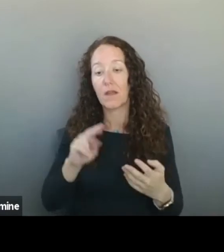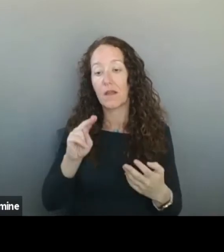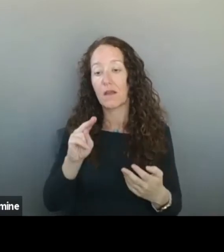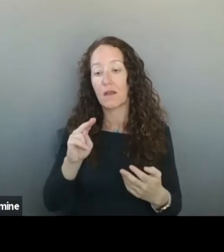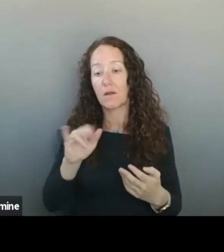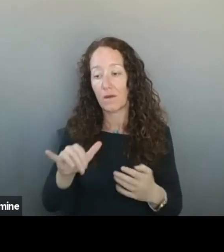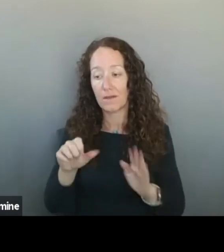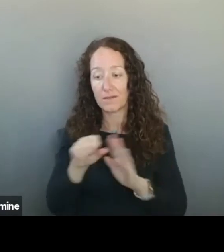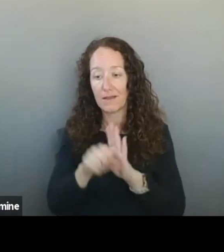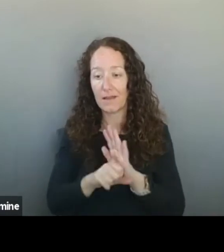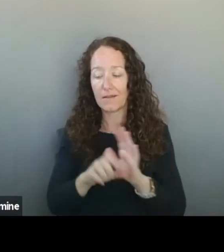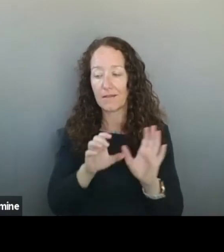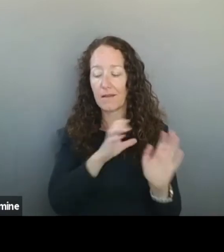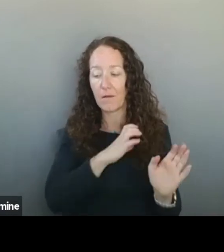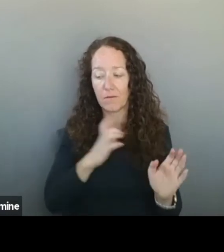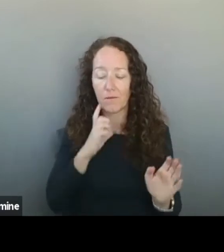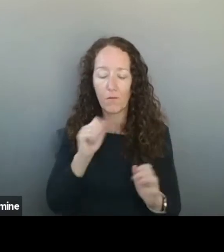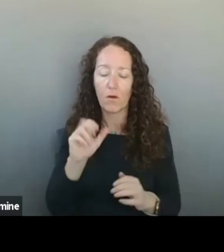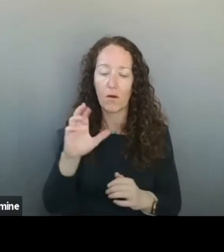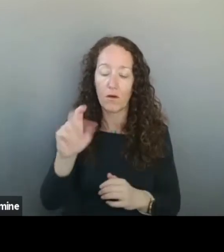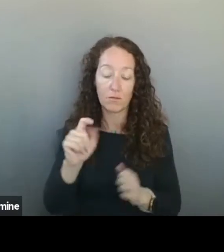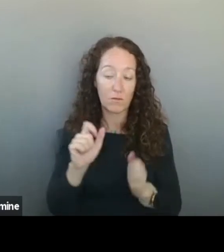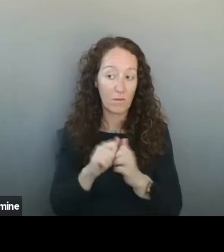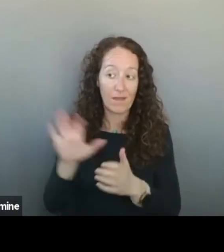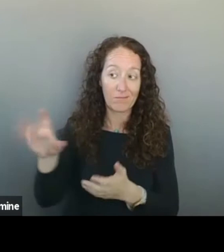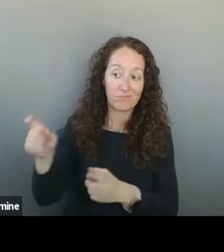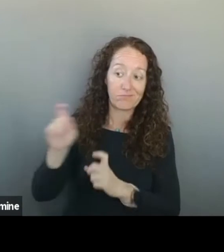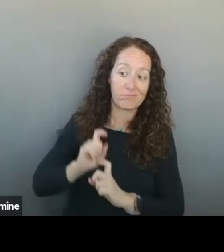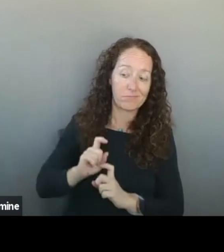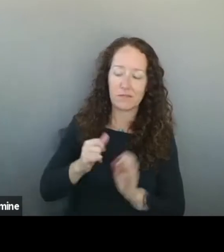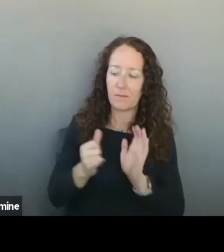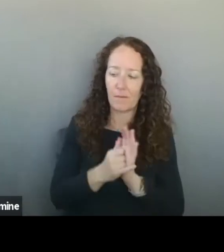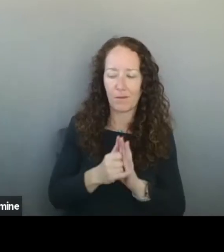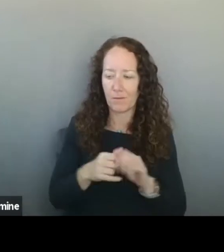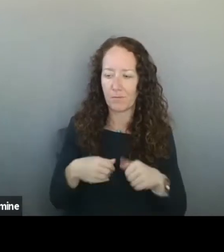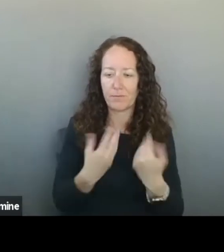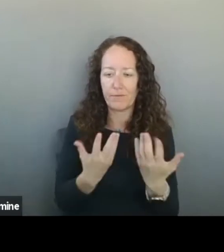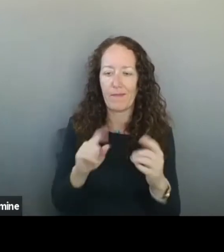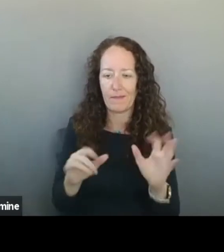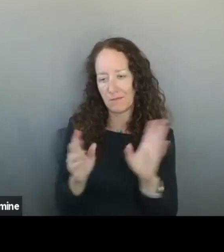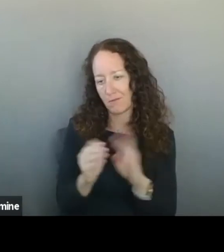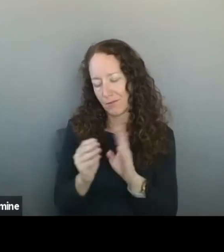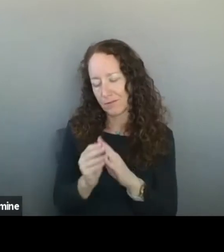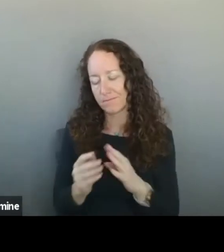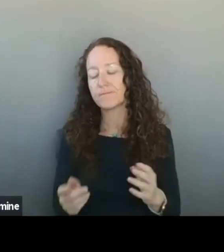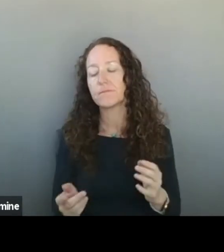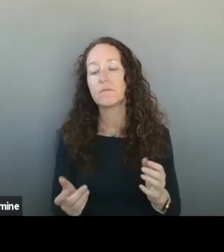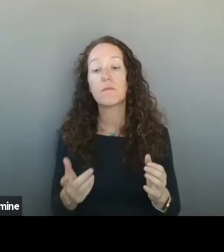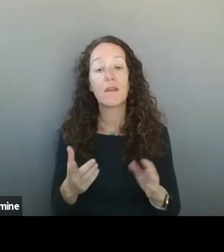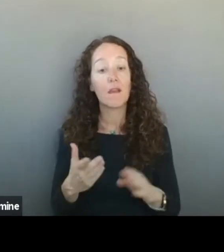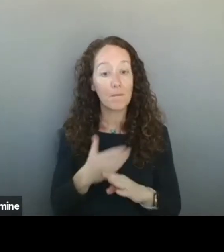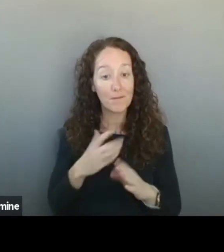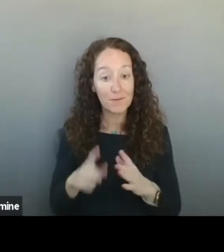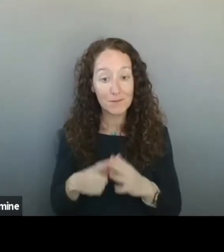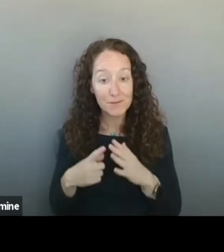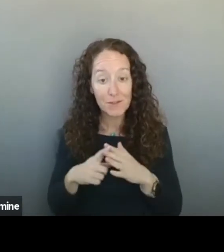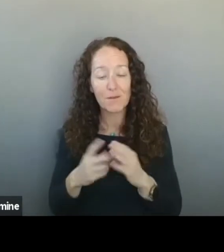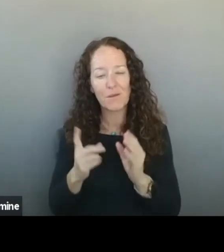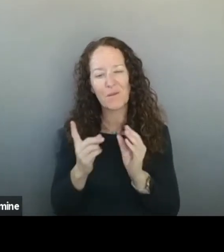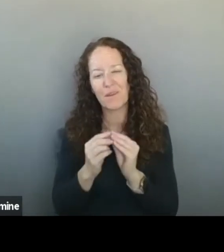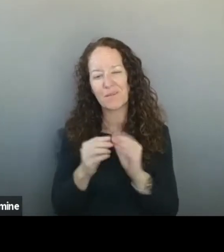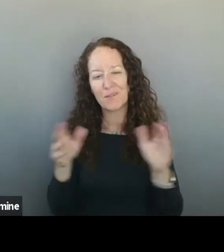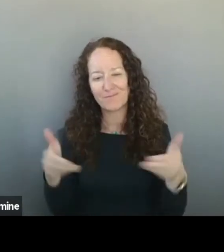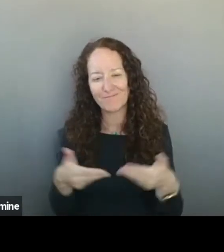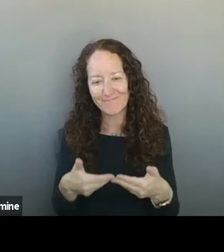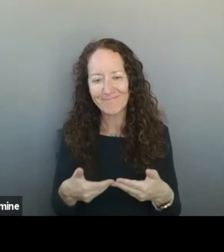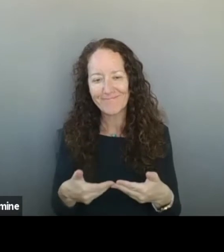without whose generosity this conference would not have been possible. And before we get going, just one other invitation. We would love for